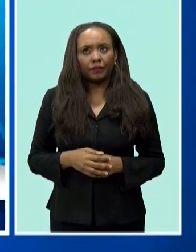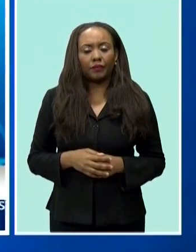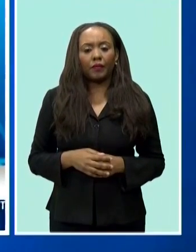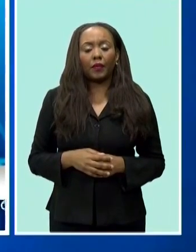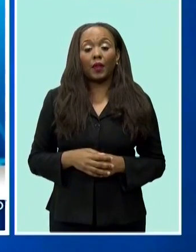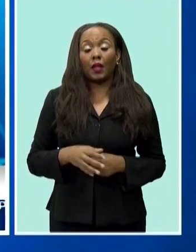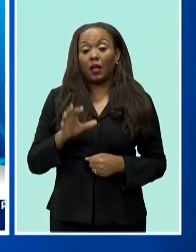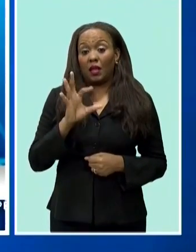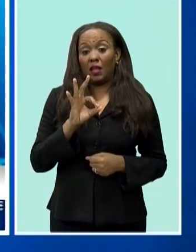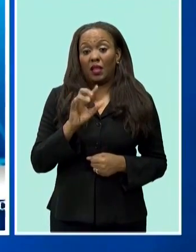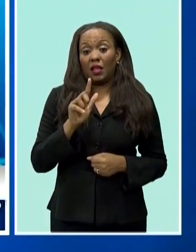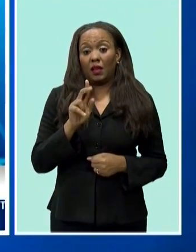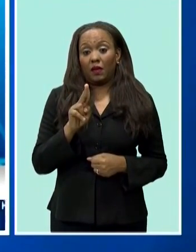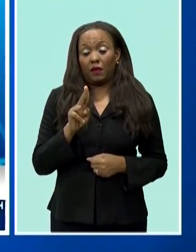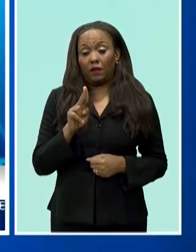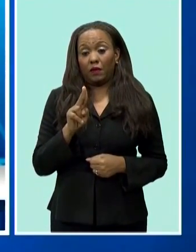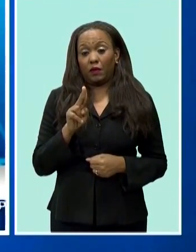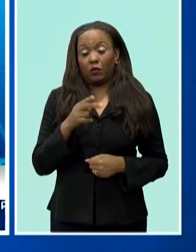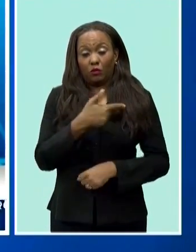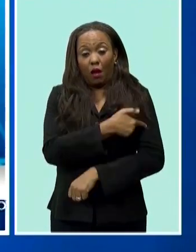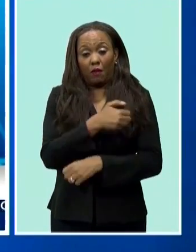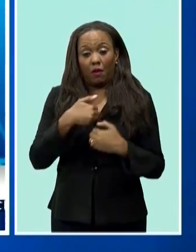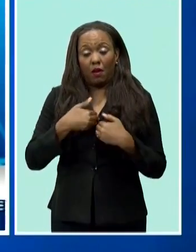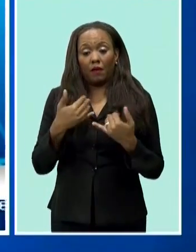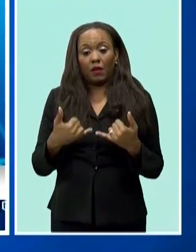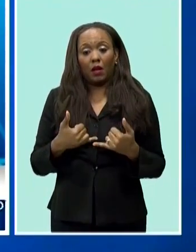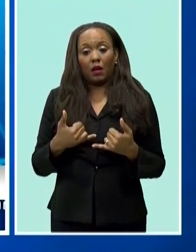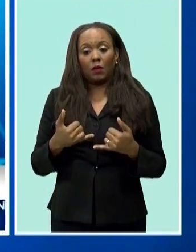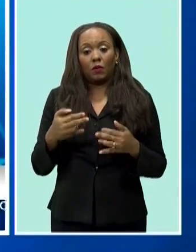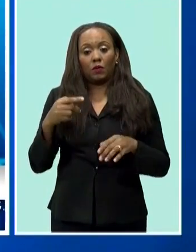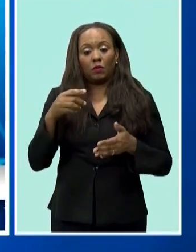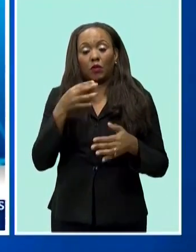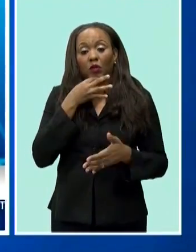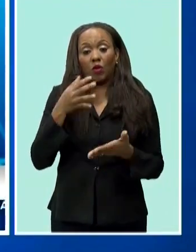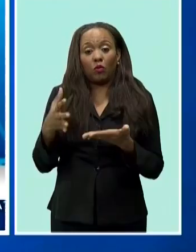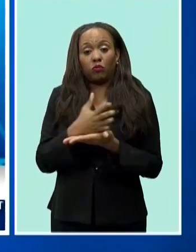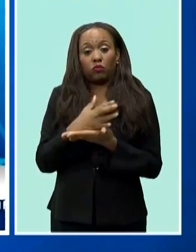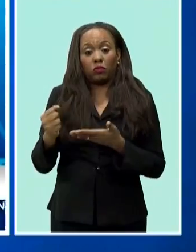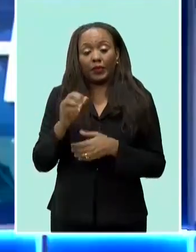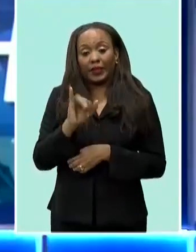expires after the flu season in July this year.